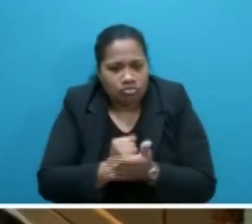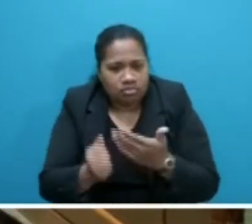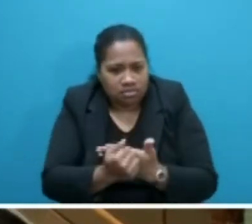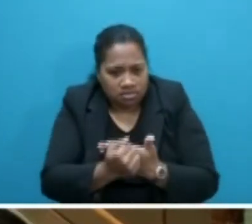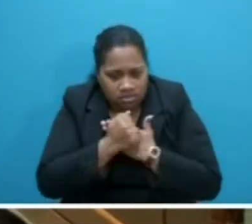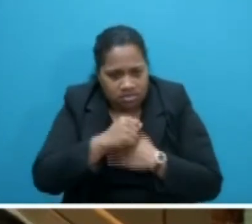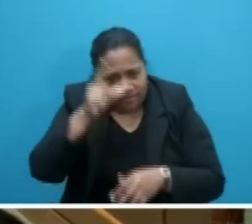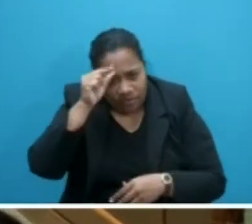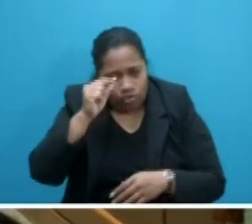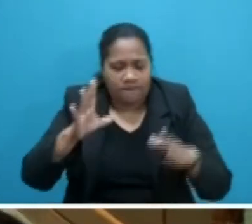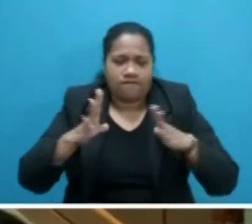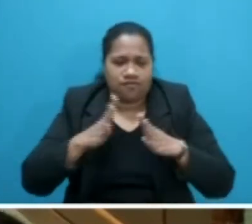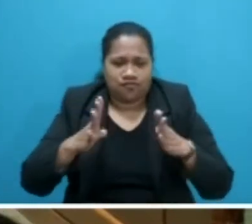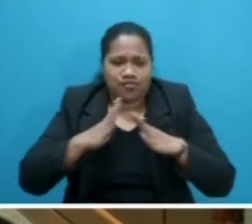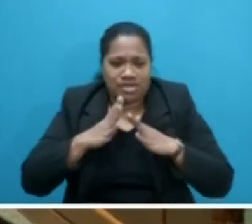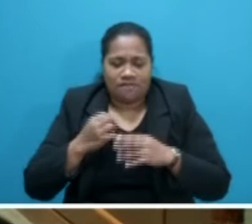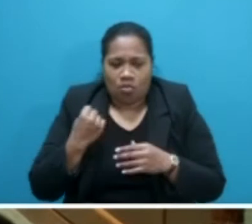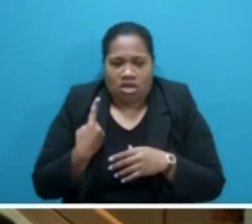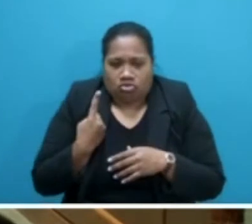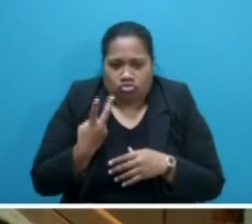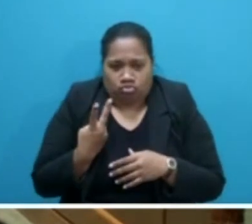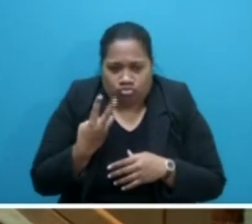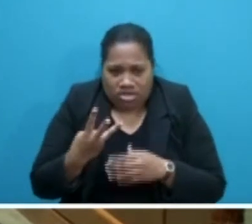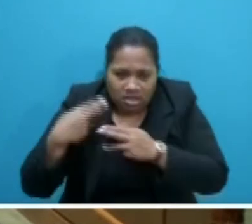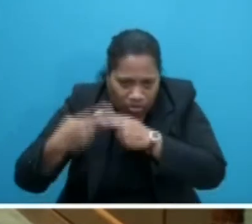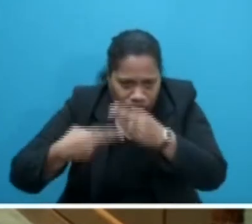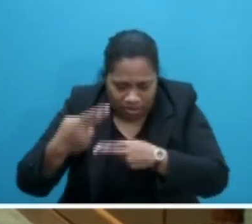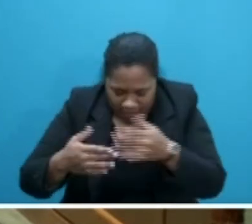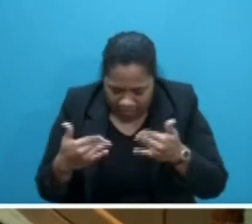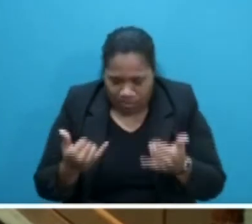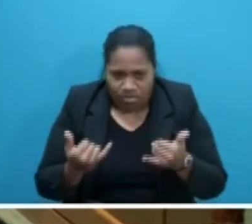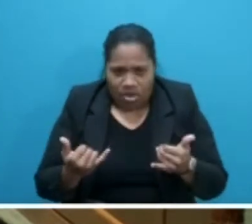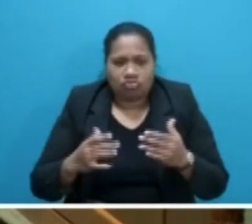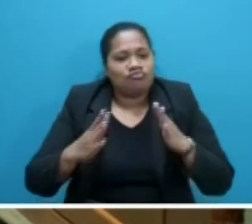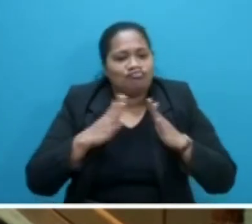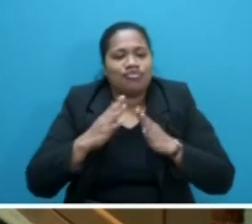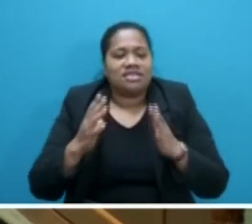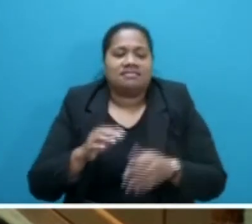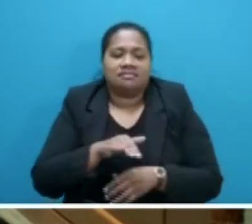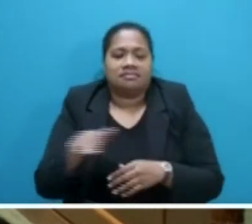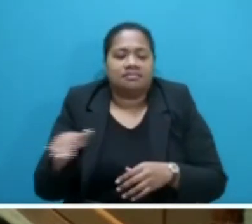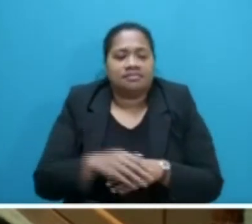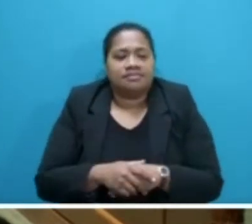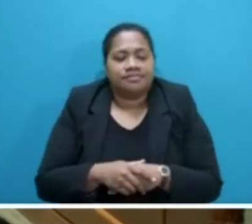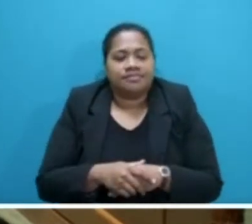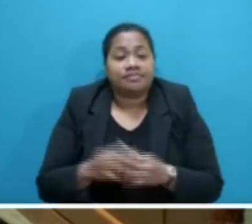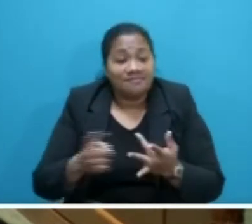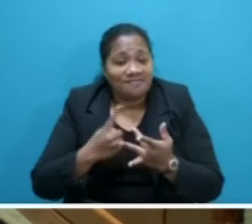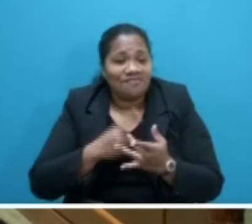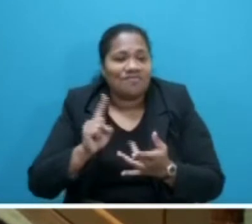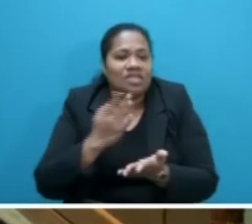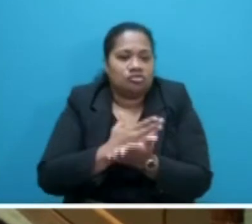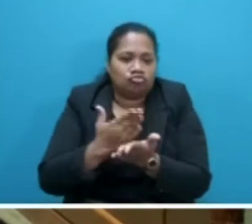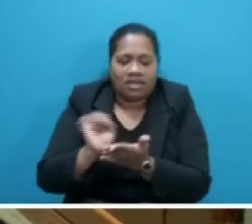even 3 generations from now. Young Fijians share their government's concern on these issues. It